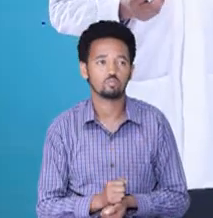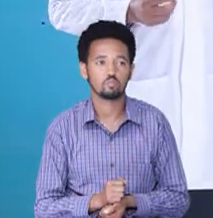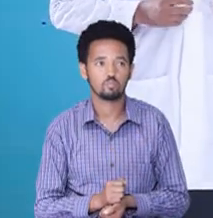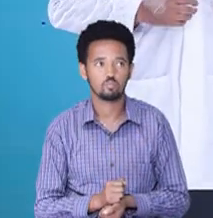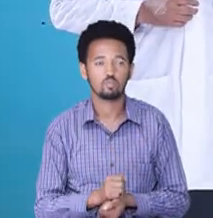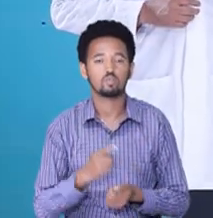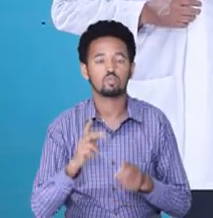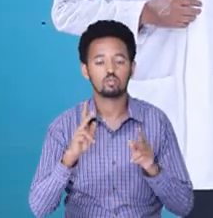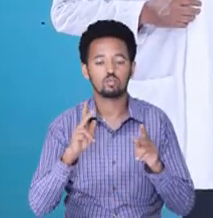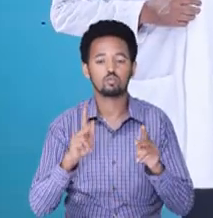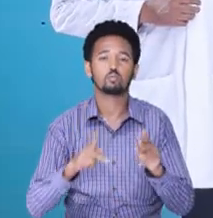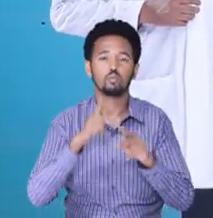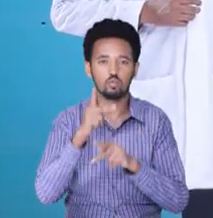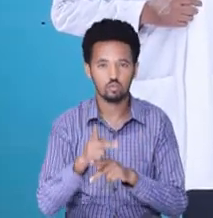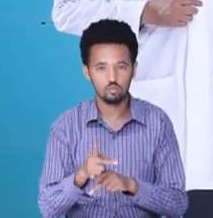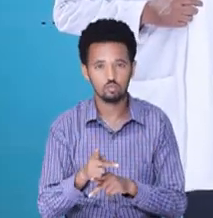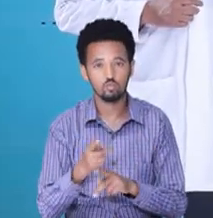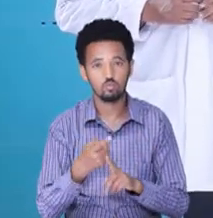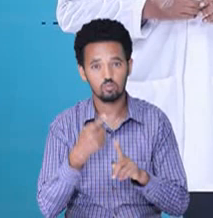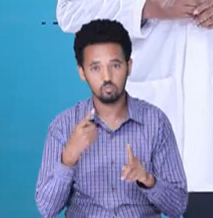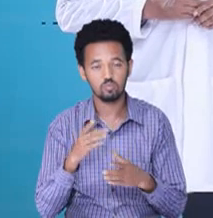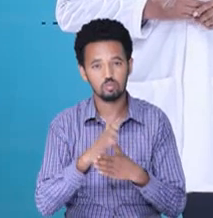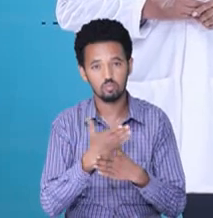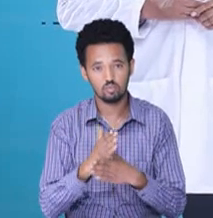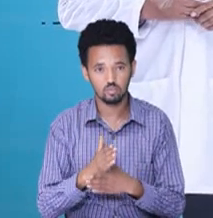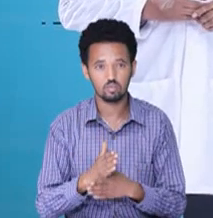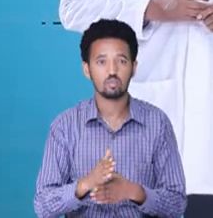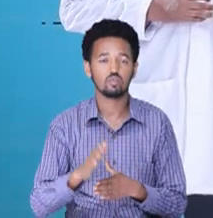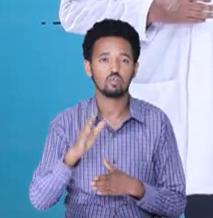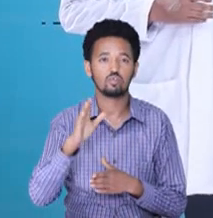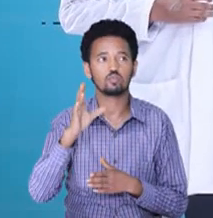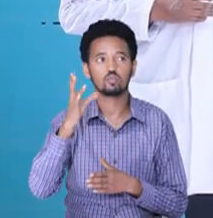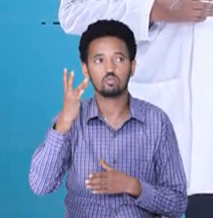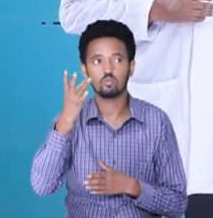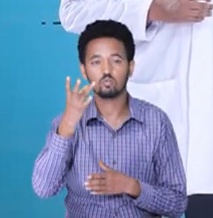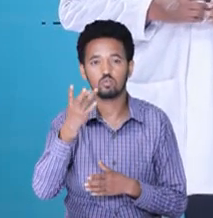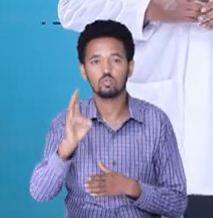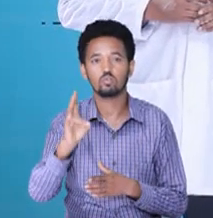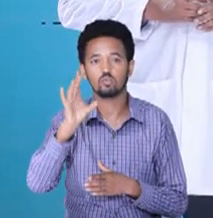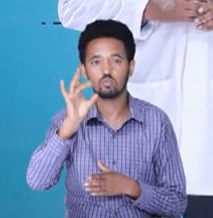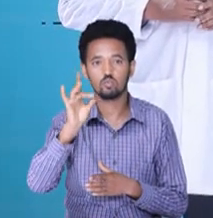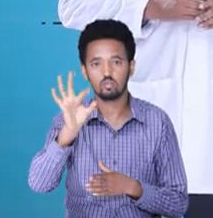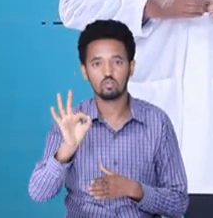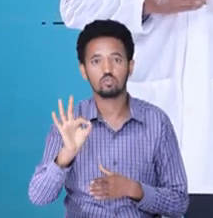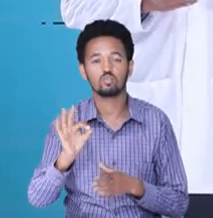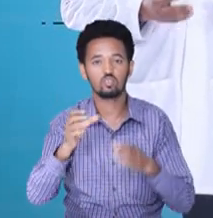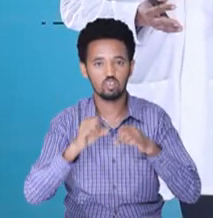The period from the mid of 17th century up to